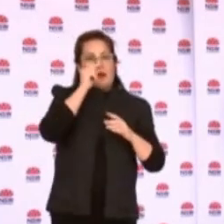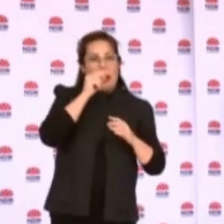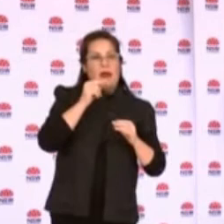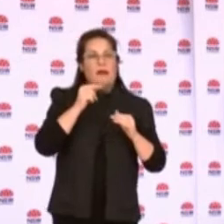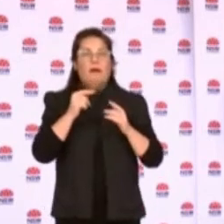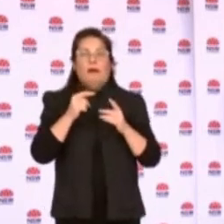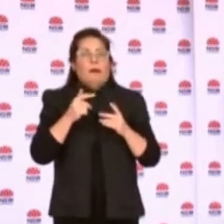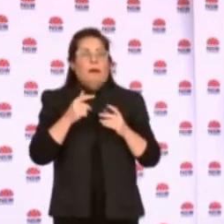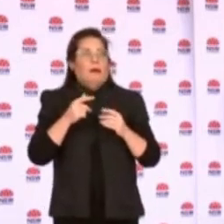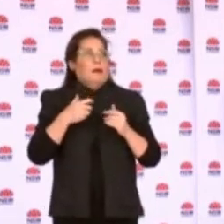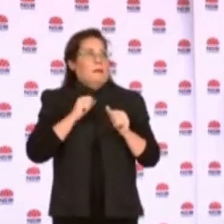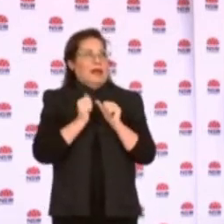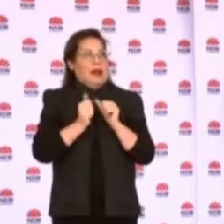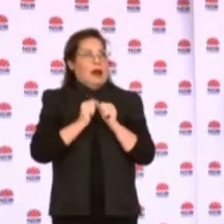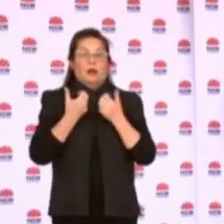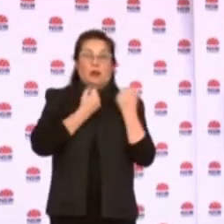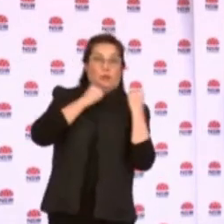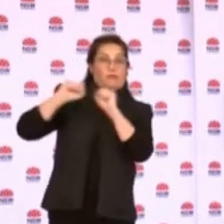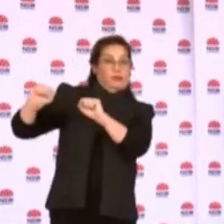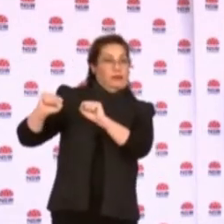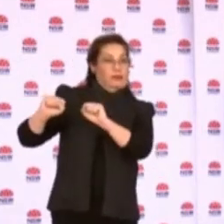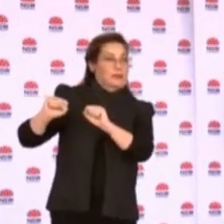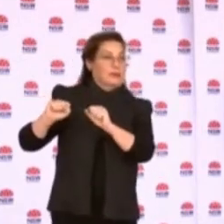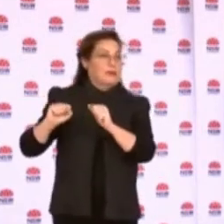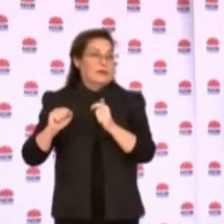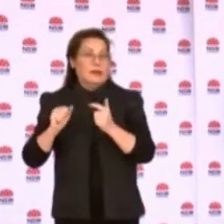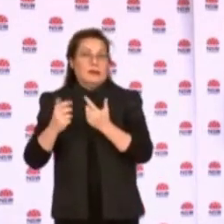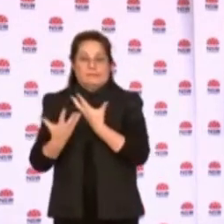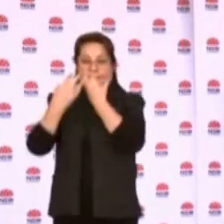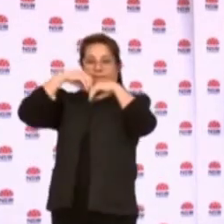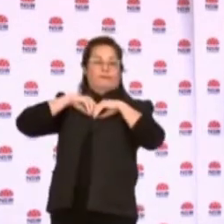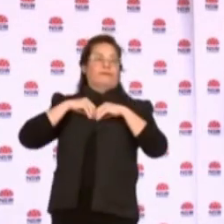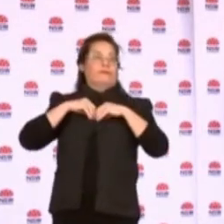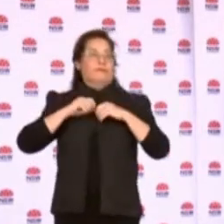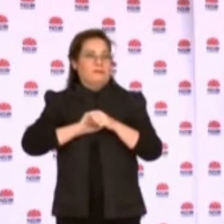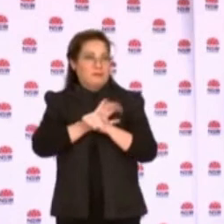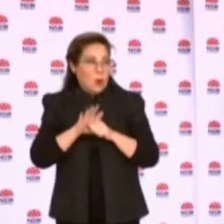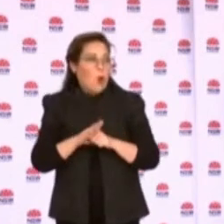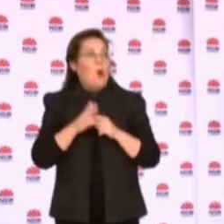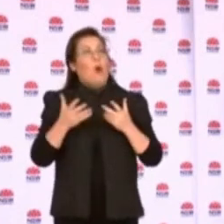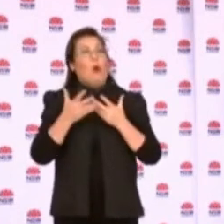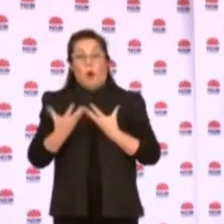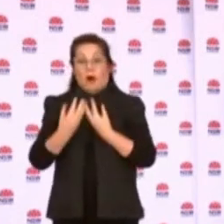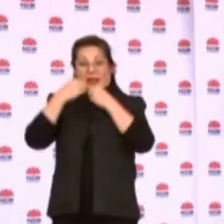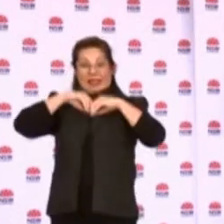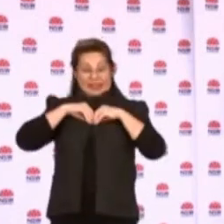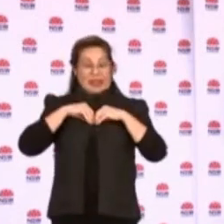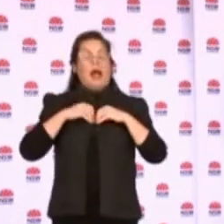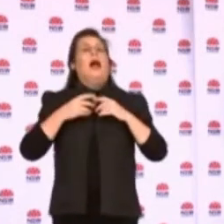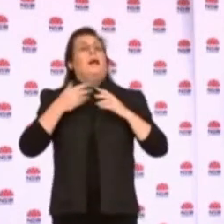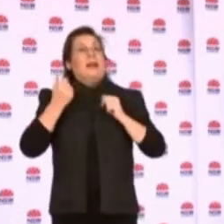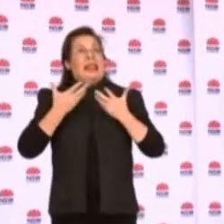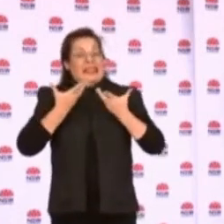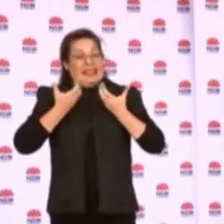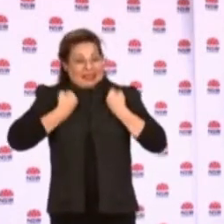is worthwhile in improving your likelihood of hospitalisation. So please, even though the